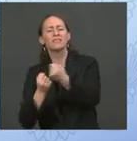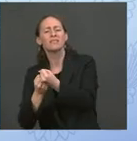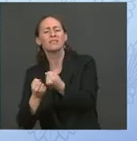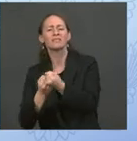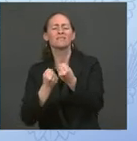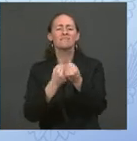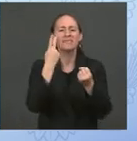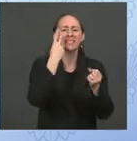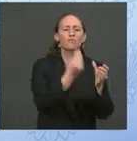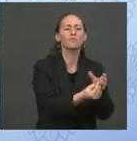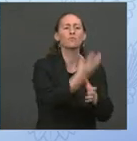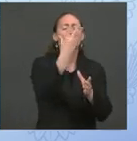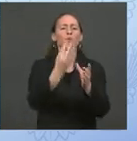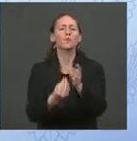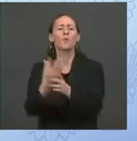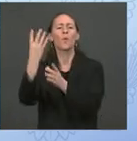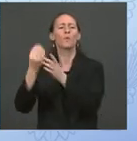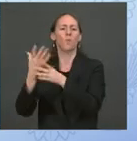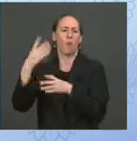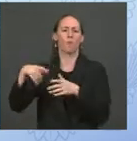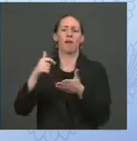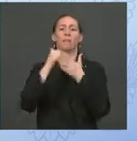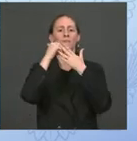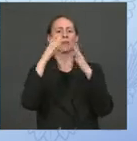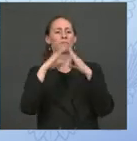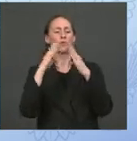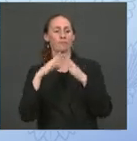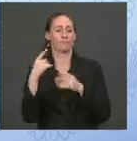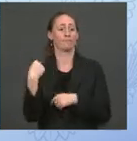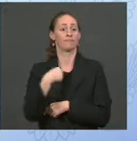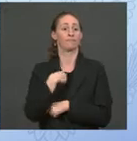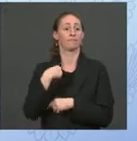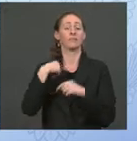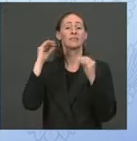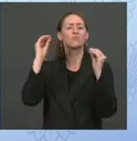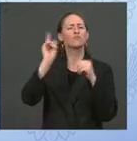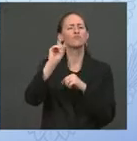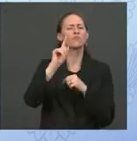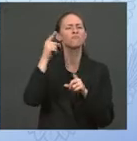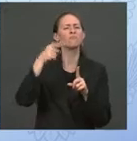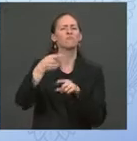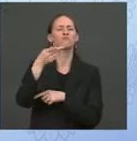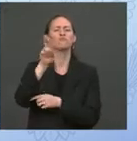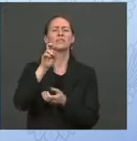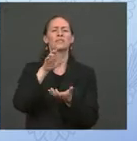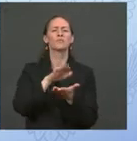communities. I teach preschool, as evidenced by my cape.